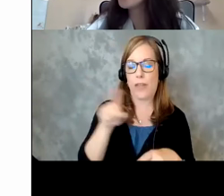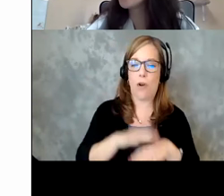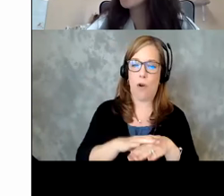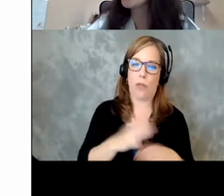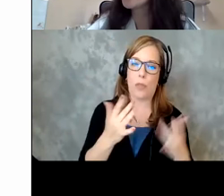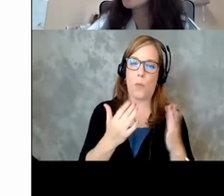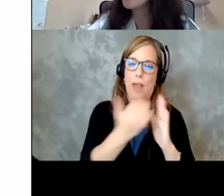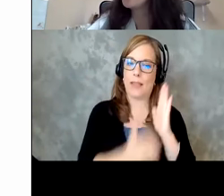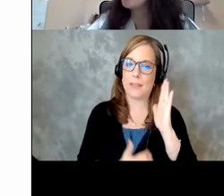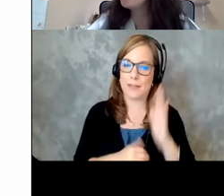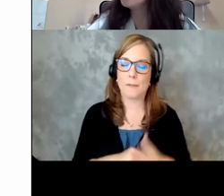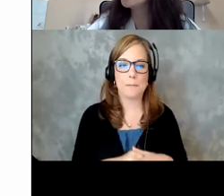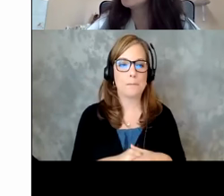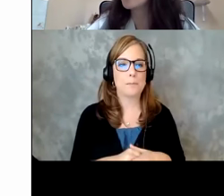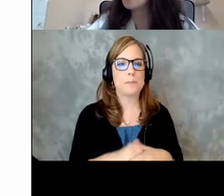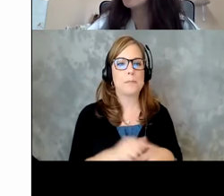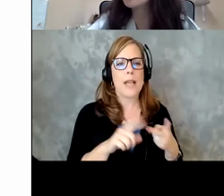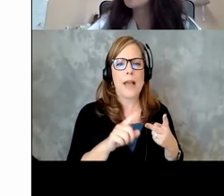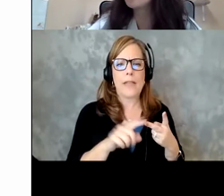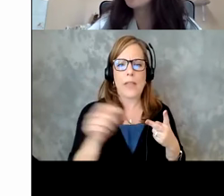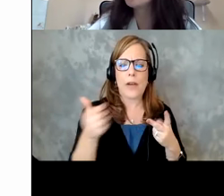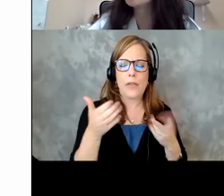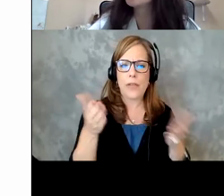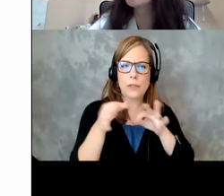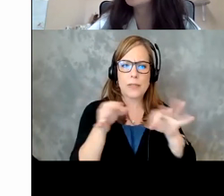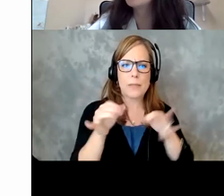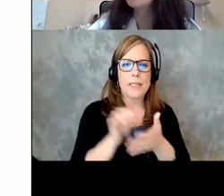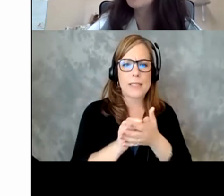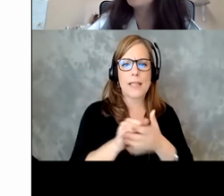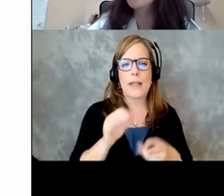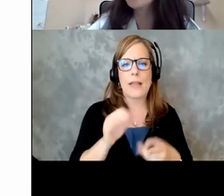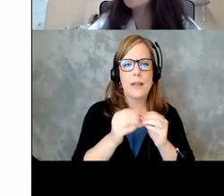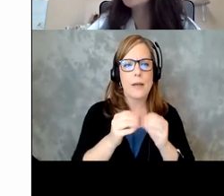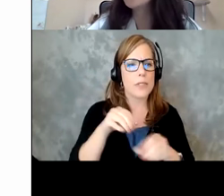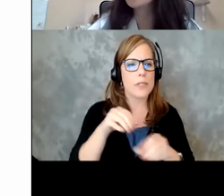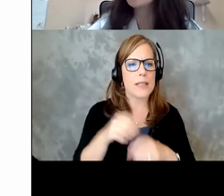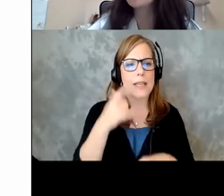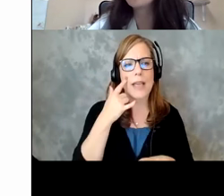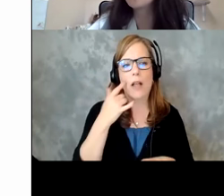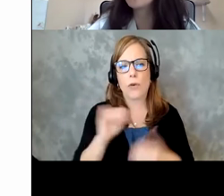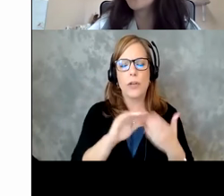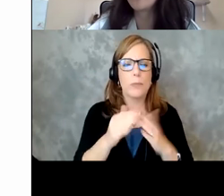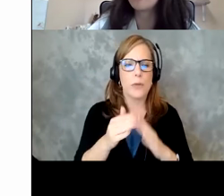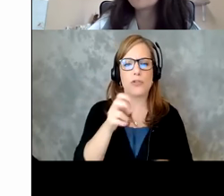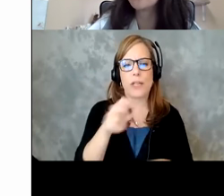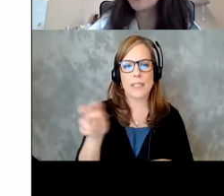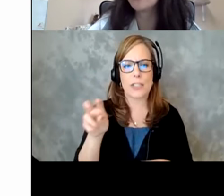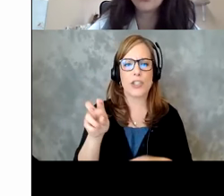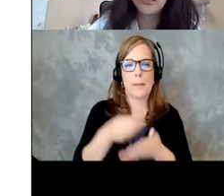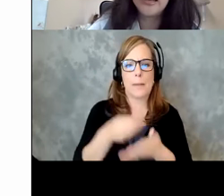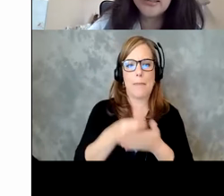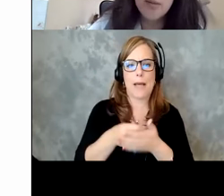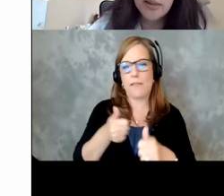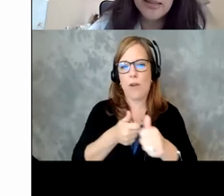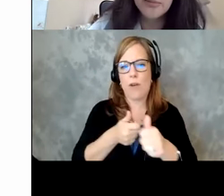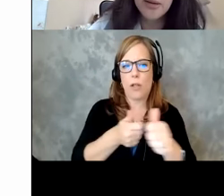And then another point of clarification is that members in the California Community Transitions Money Follows the Person program cannot also